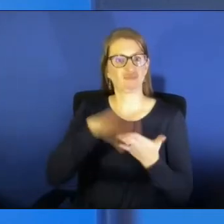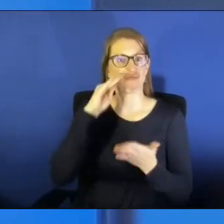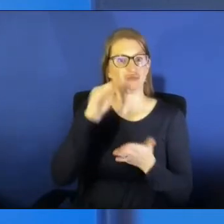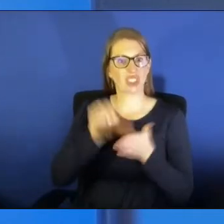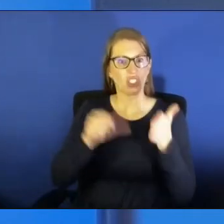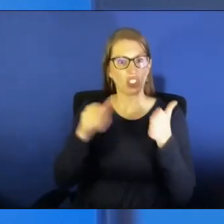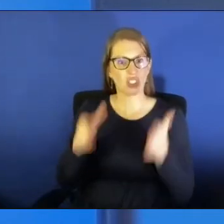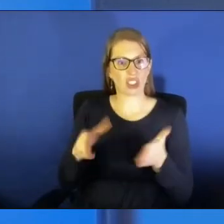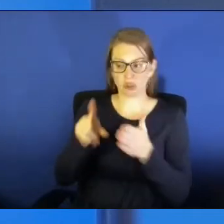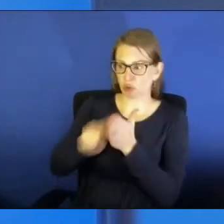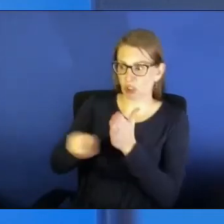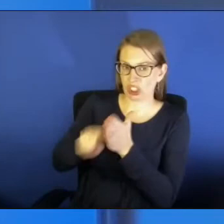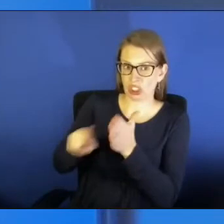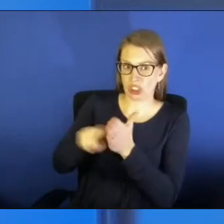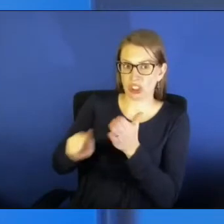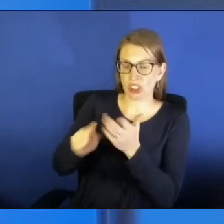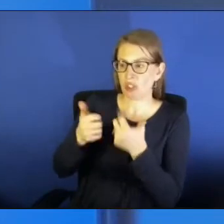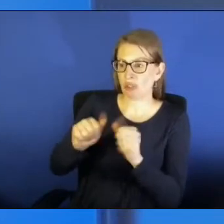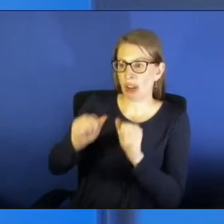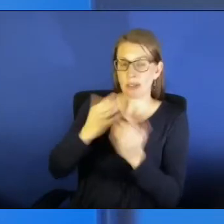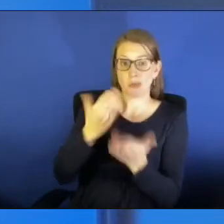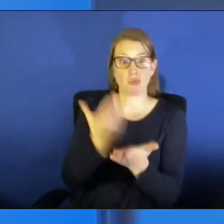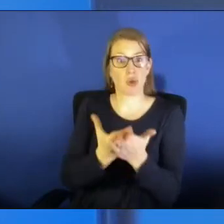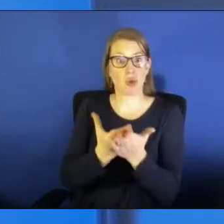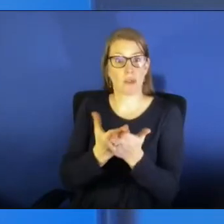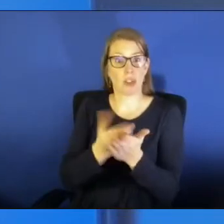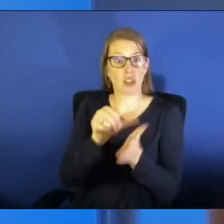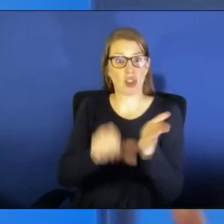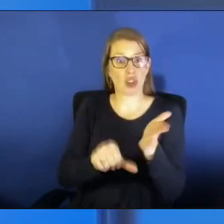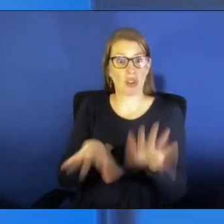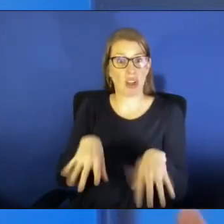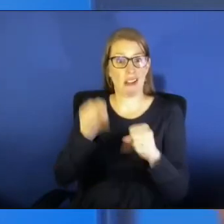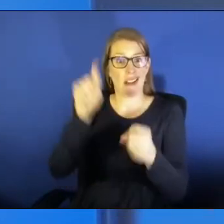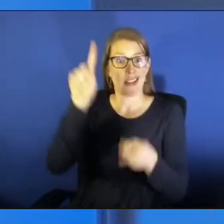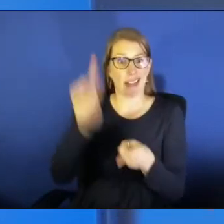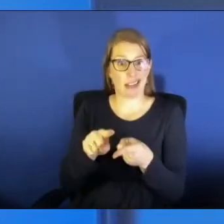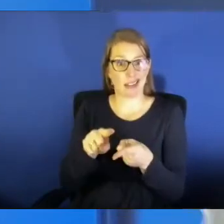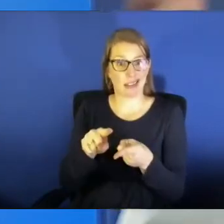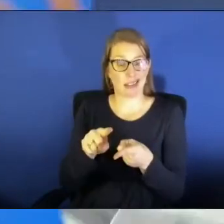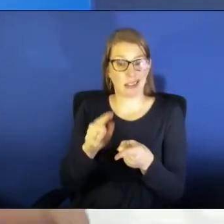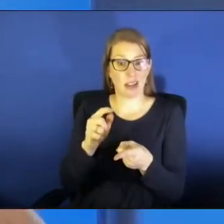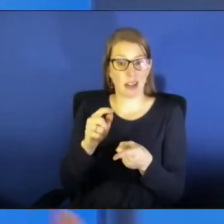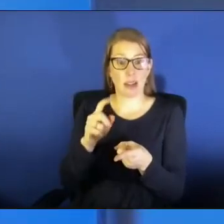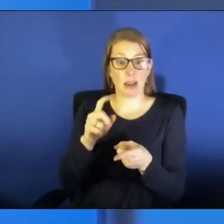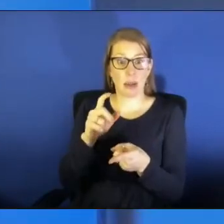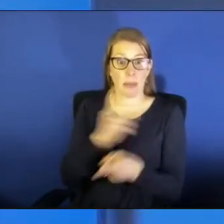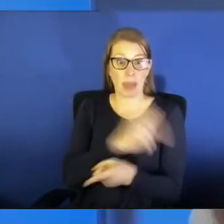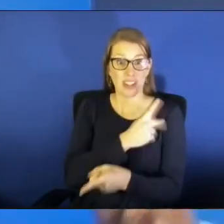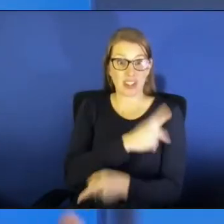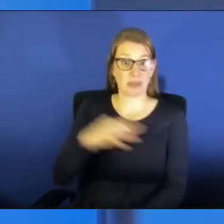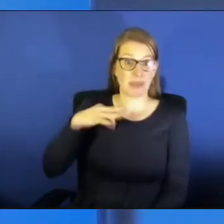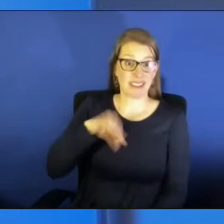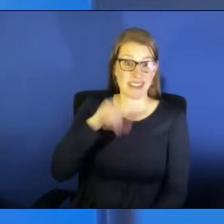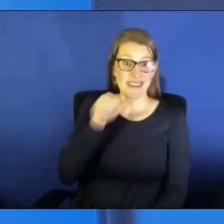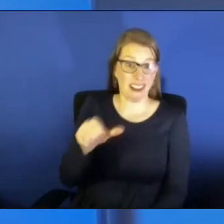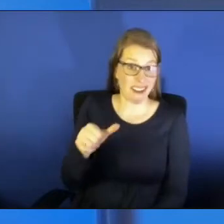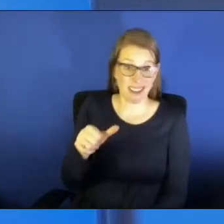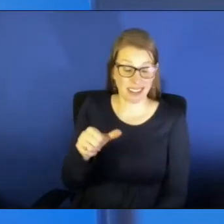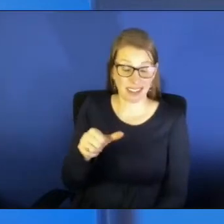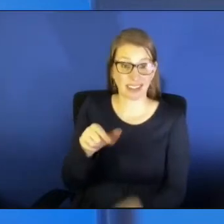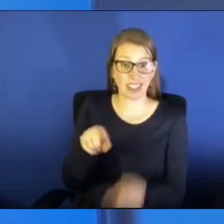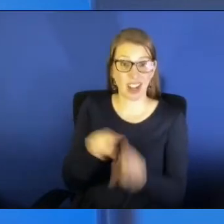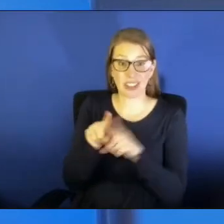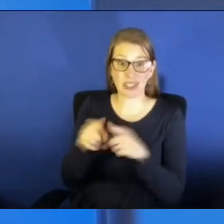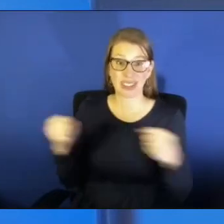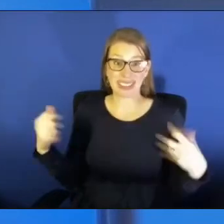to show that we need less surgery because it doesn't benefit patients and because it's scary and all of these other things, and